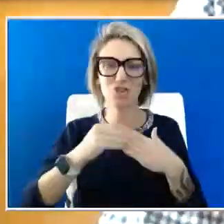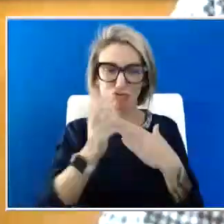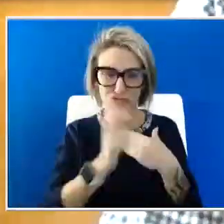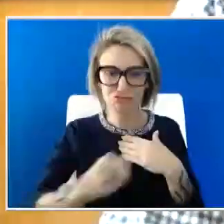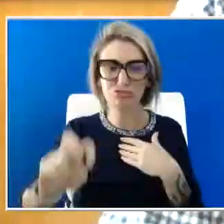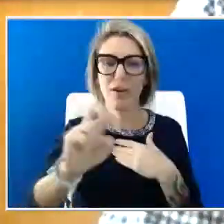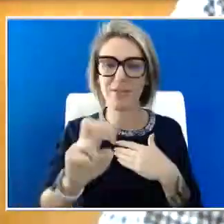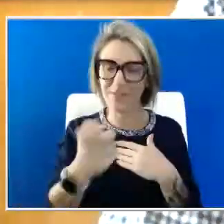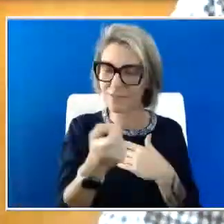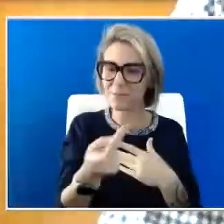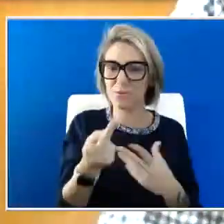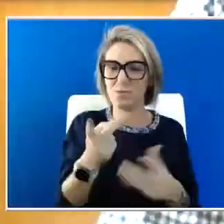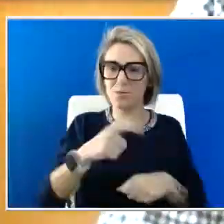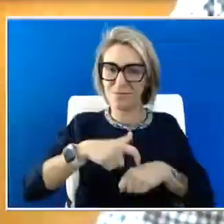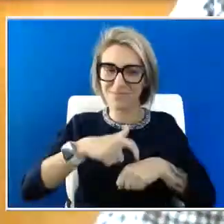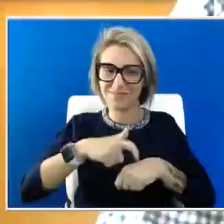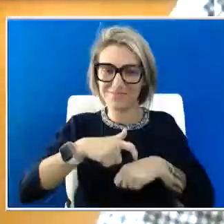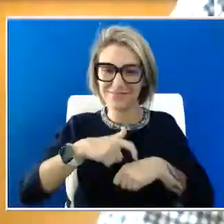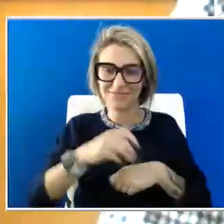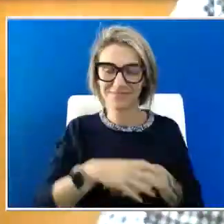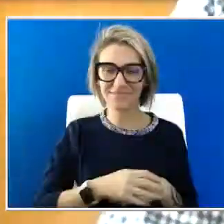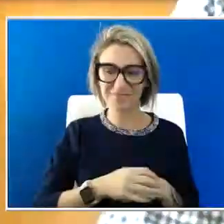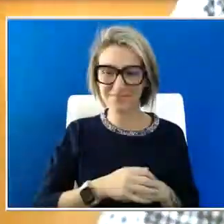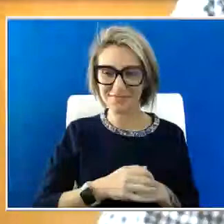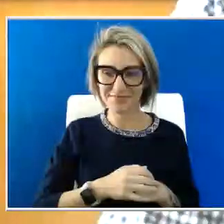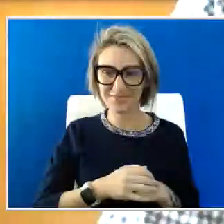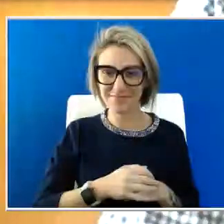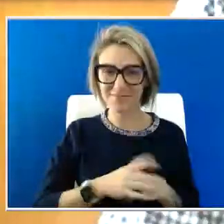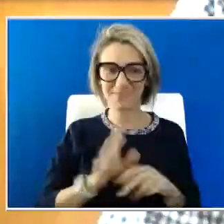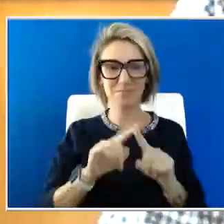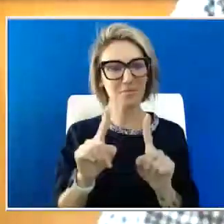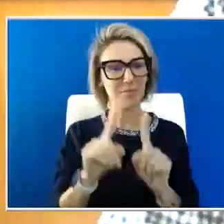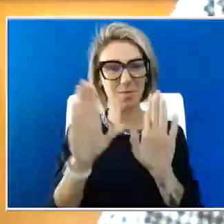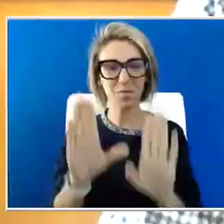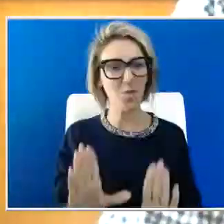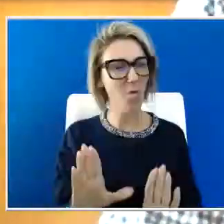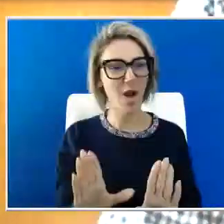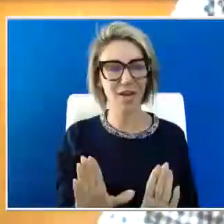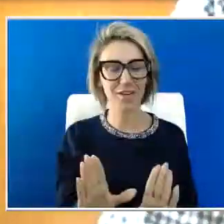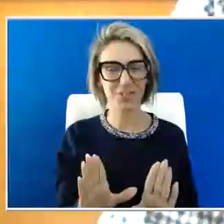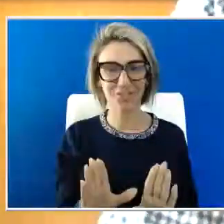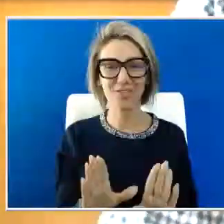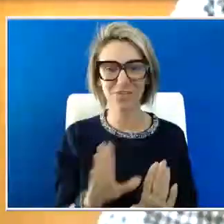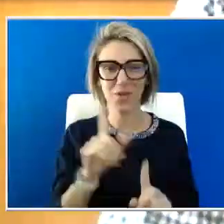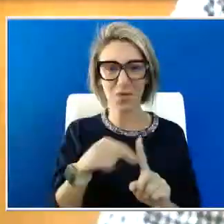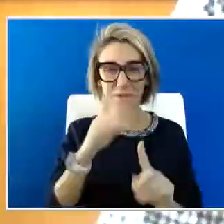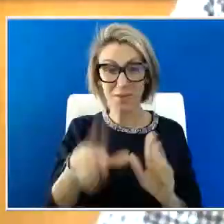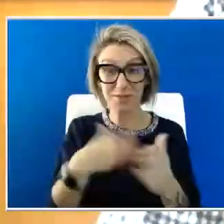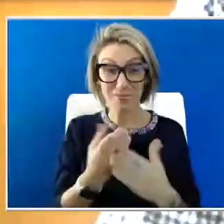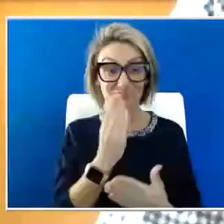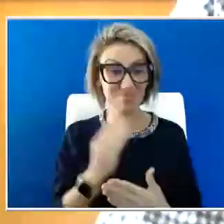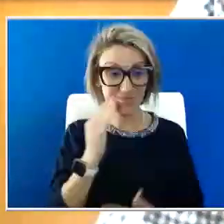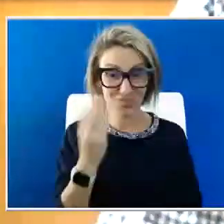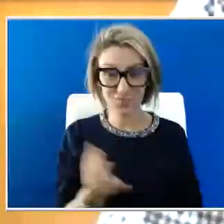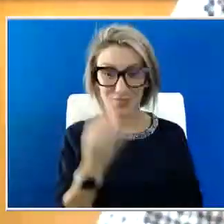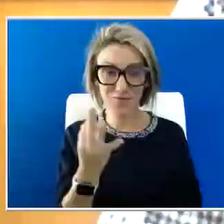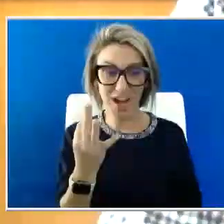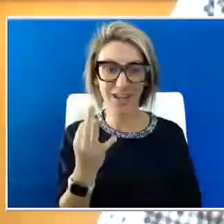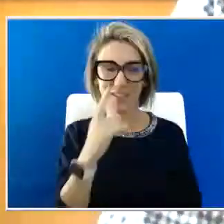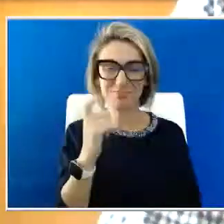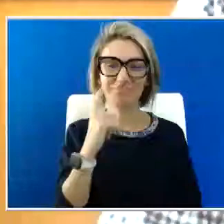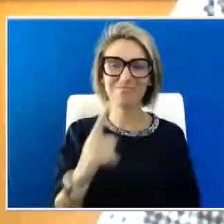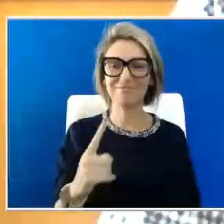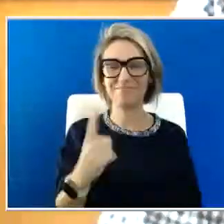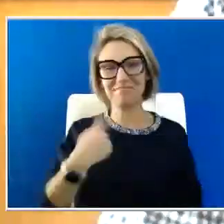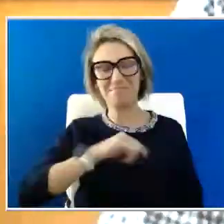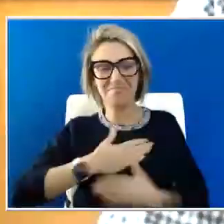couple of times, and but it was really wonderful when he'd come home on Fridays, because then we could make the most